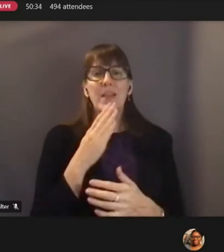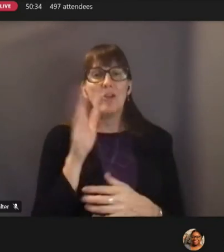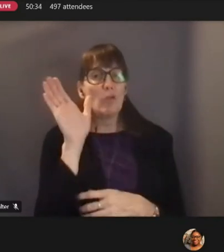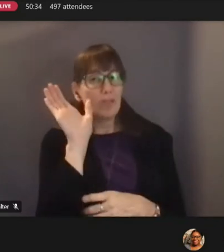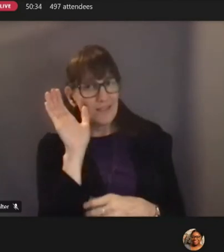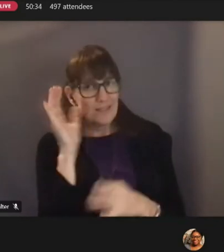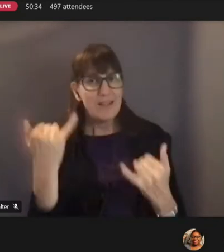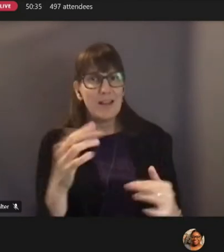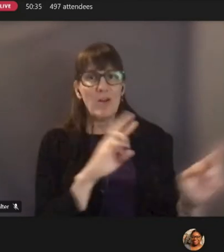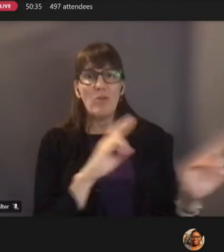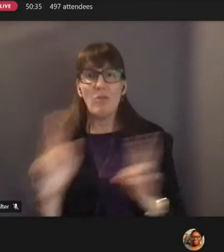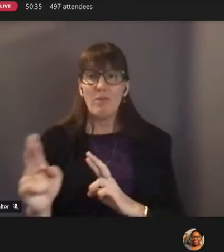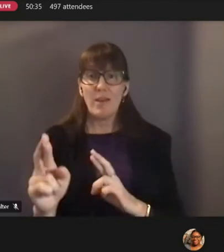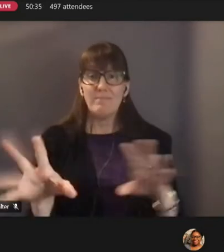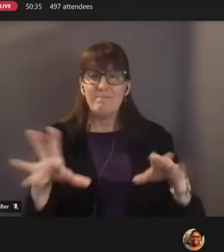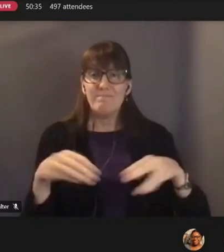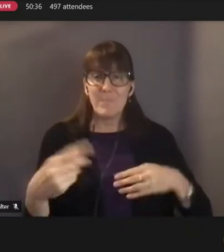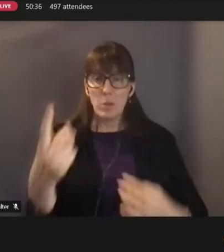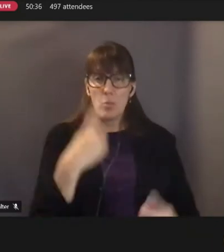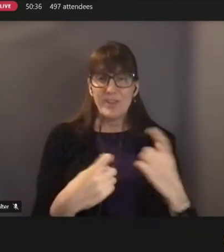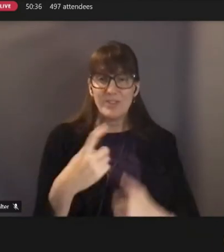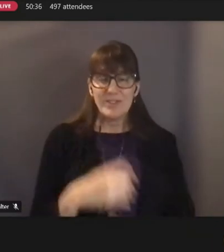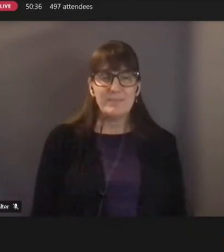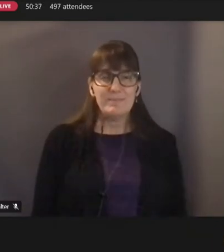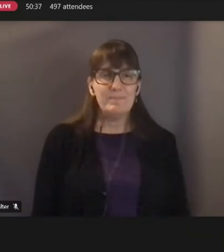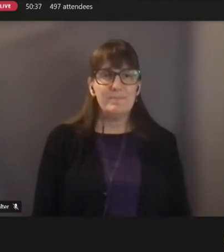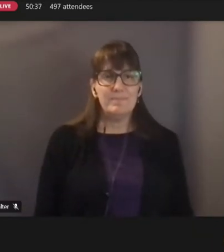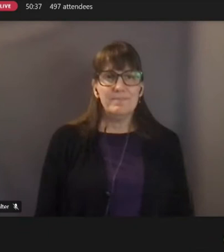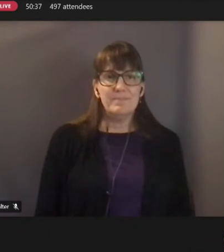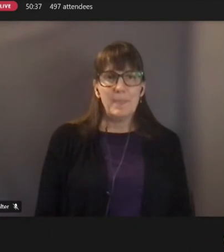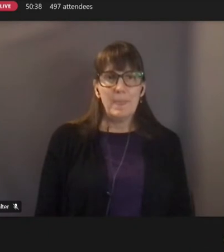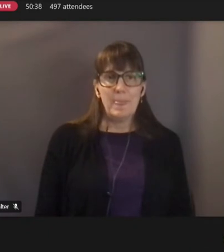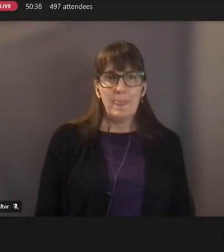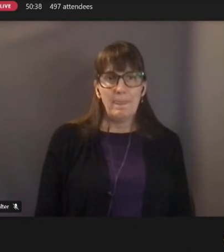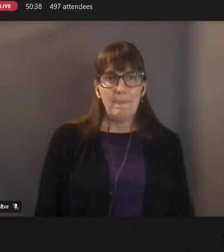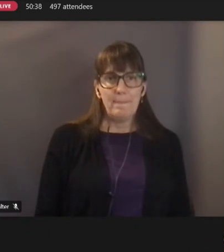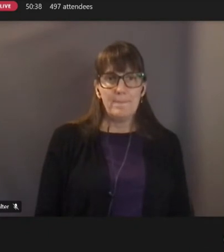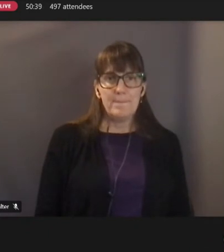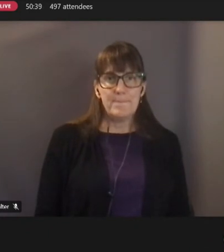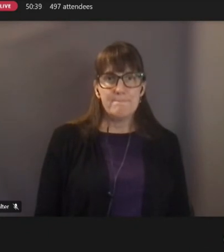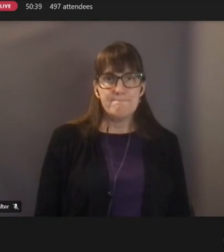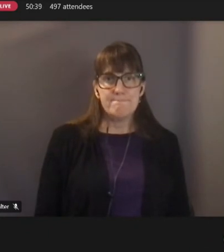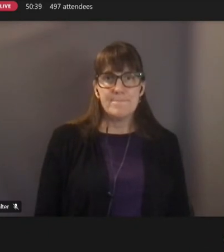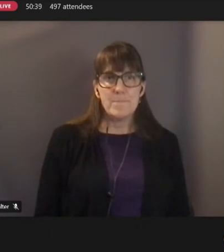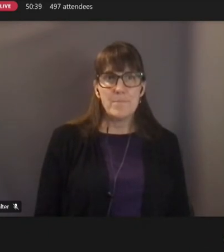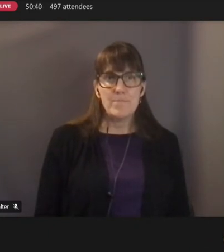some of your questions.